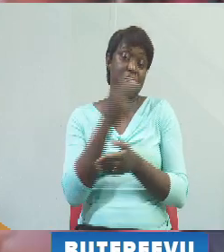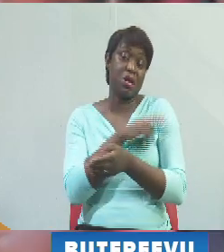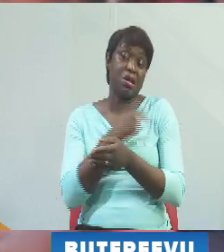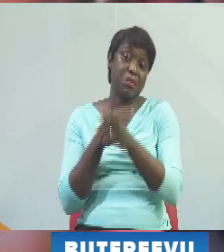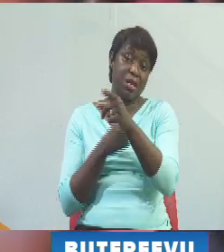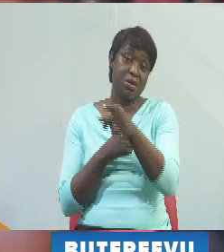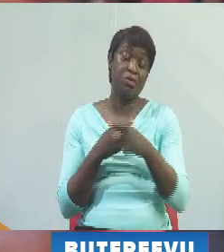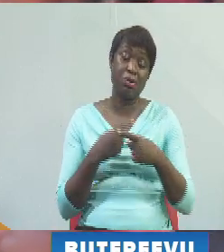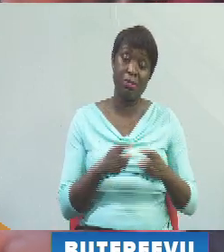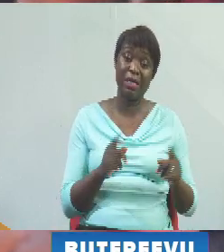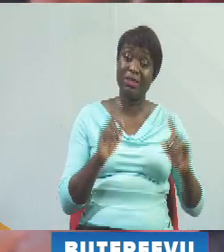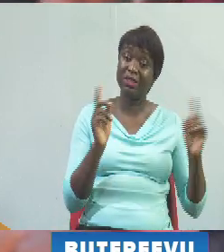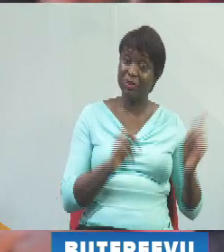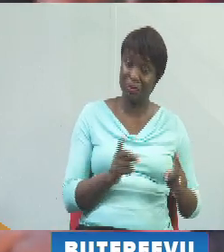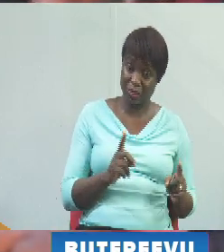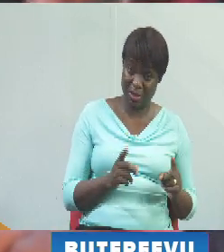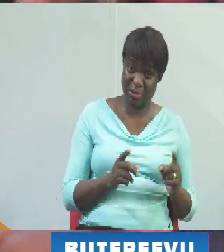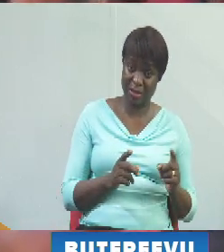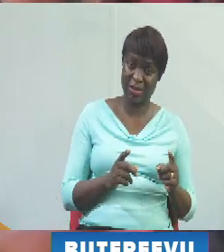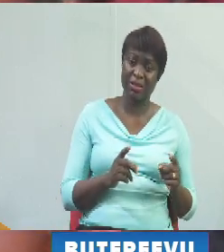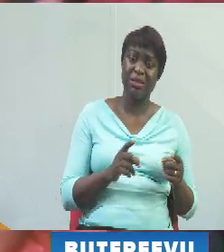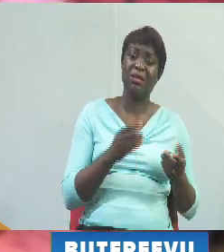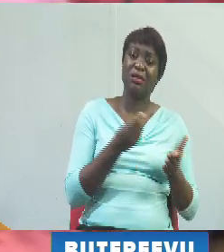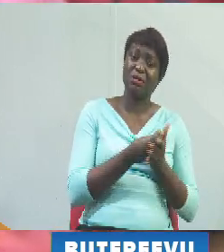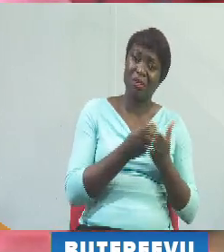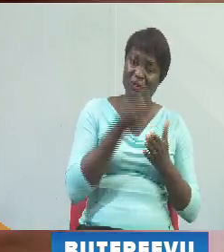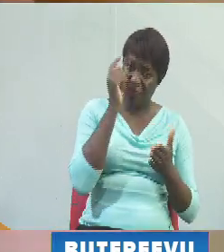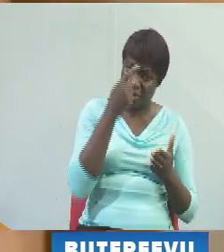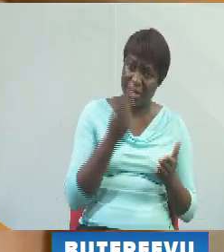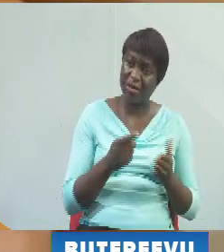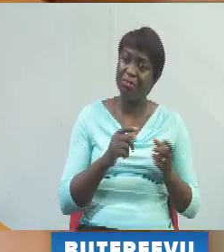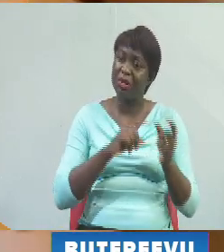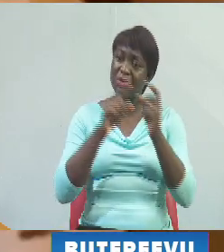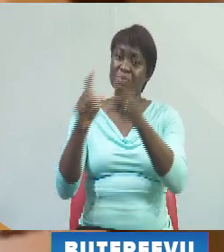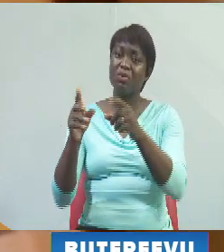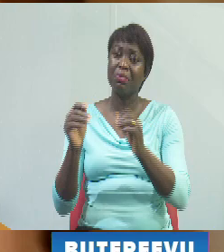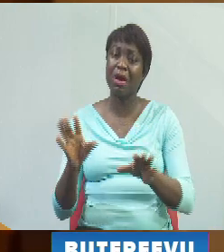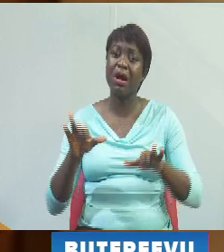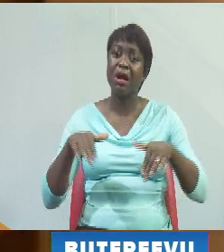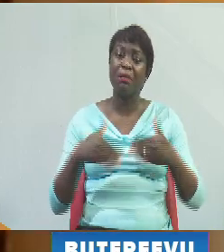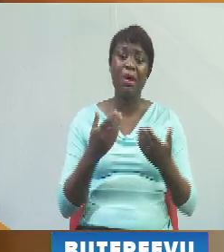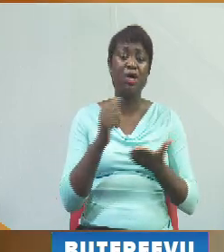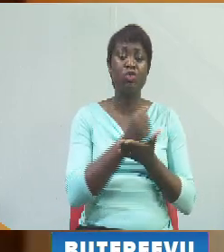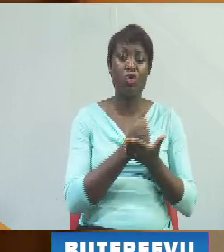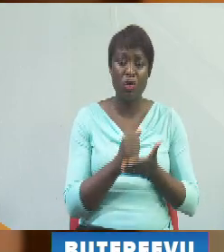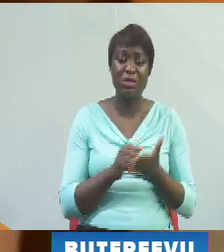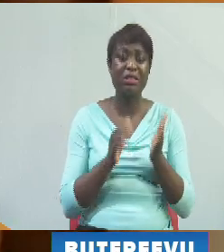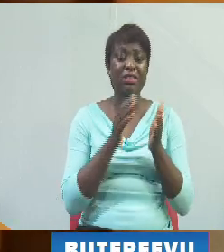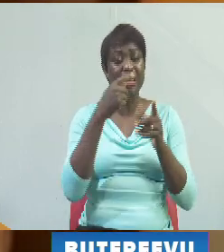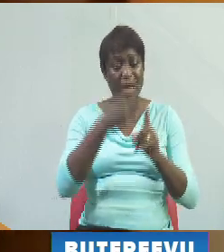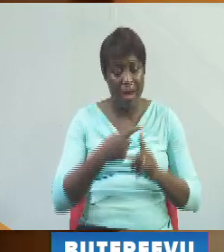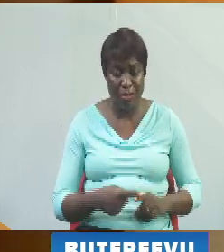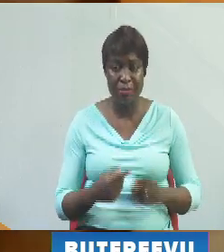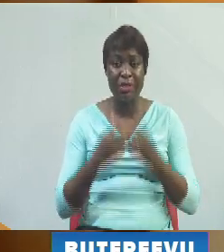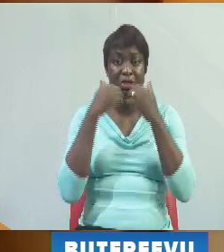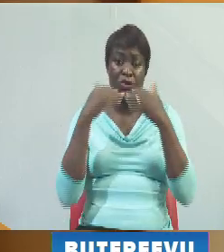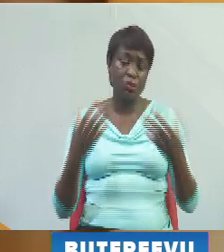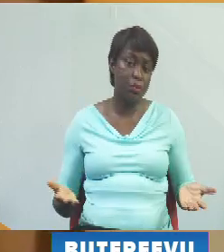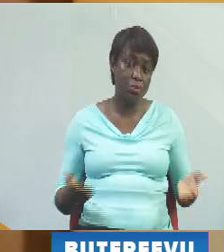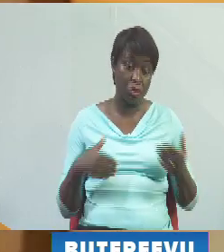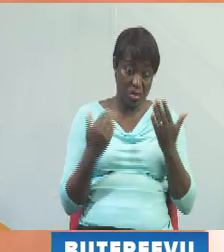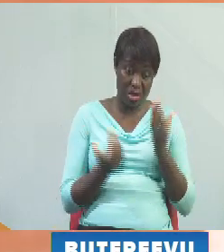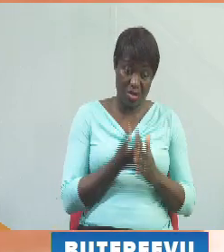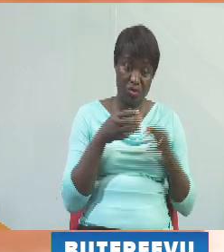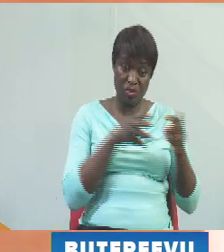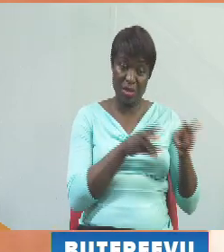za government matiga okuziwe kitongole kino kitayagala kugoberera bwerufu mu kusensa sanya yenkosa y'ensimbi za government mu nkola empya